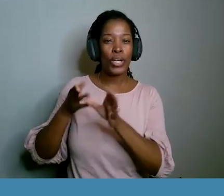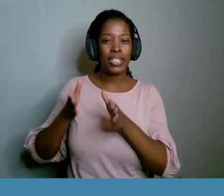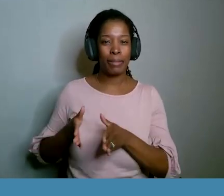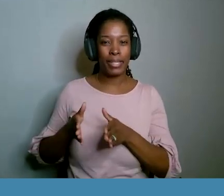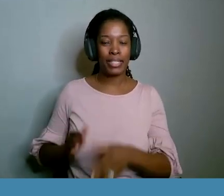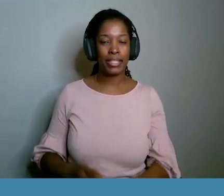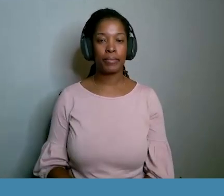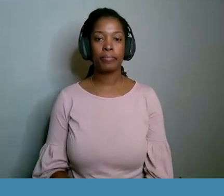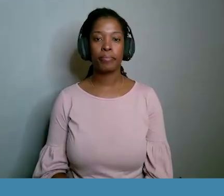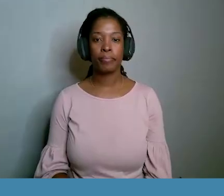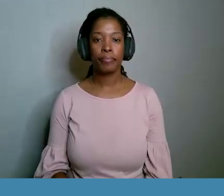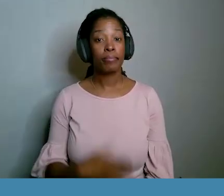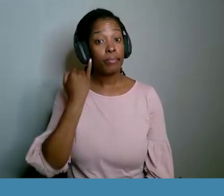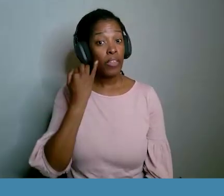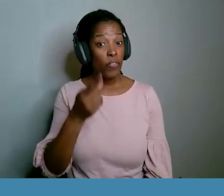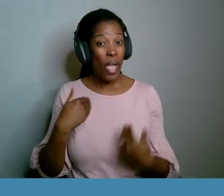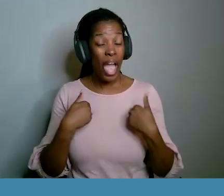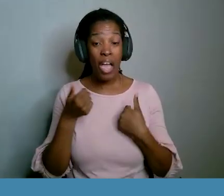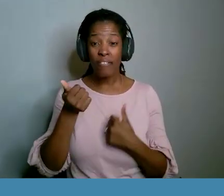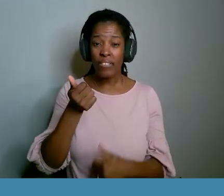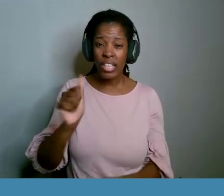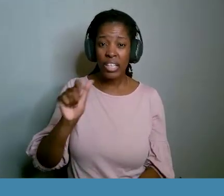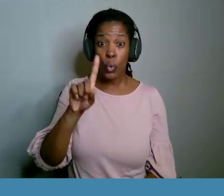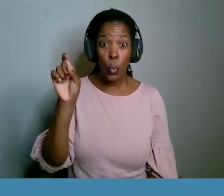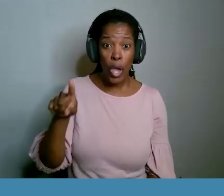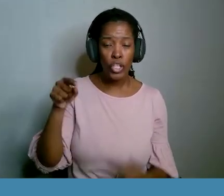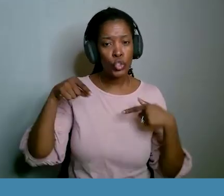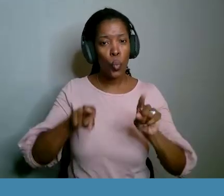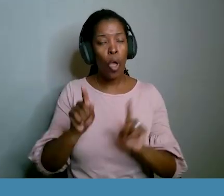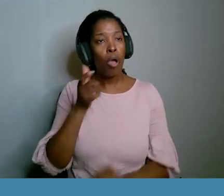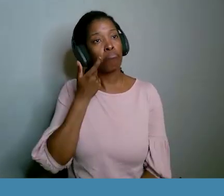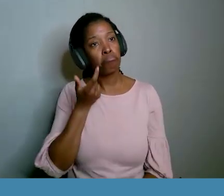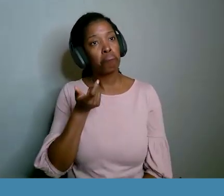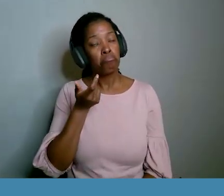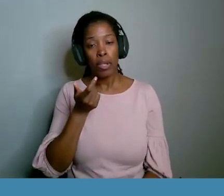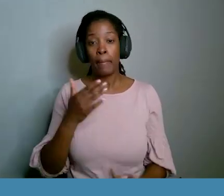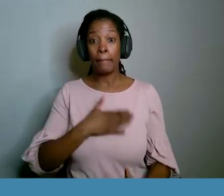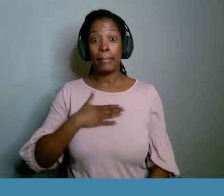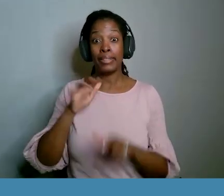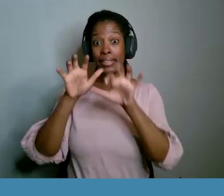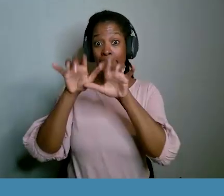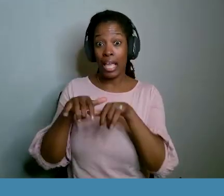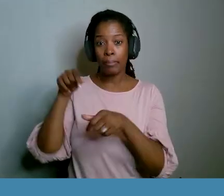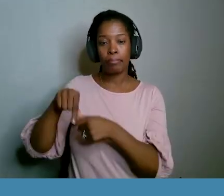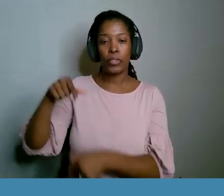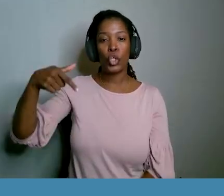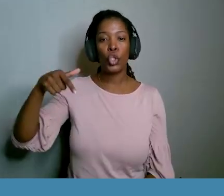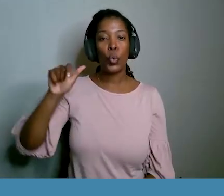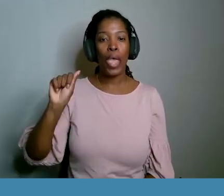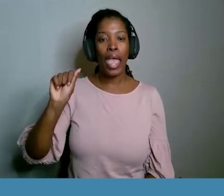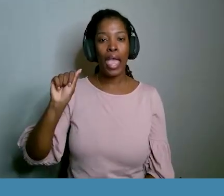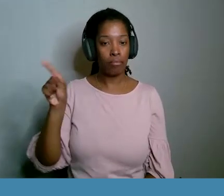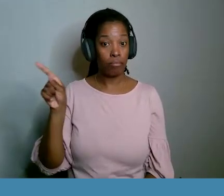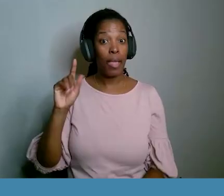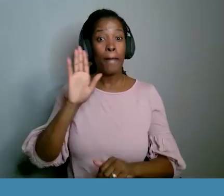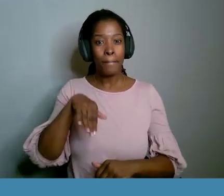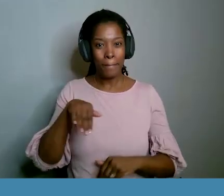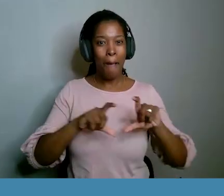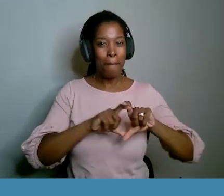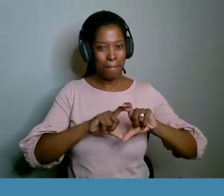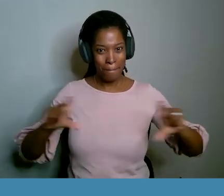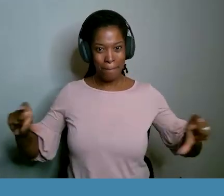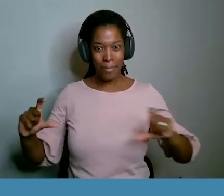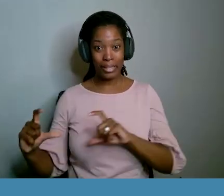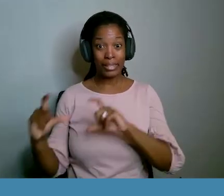have questions during the webinar, please submit them in the Q&A. The Q&A is at the bottom of your screen. You